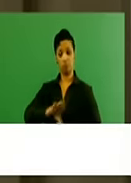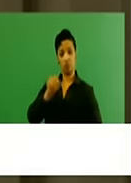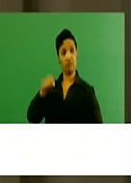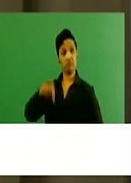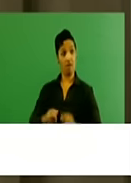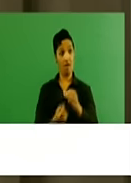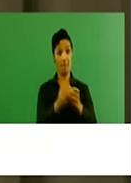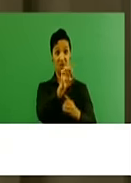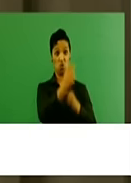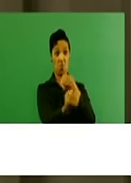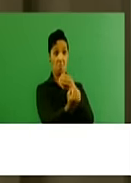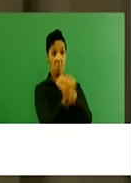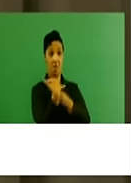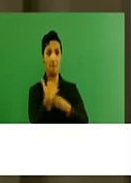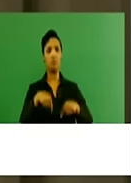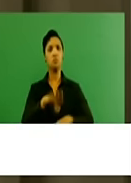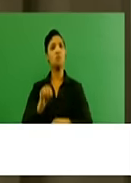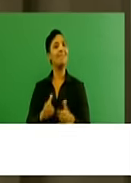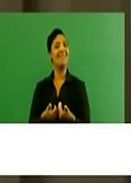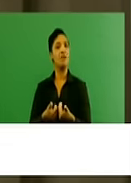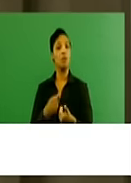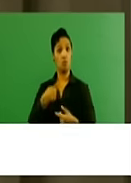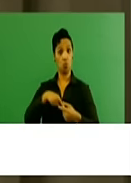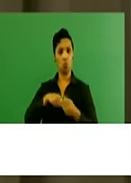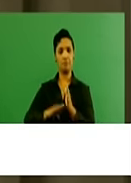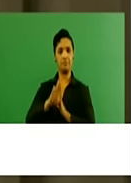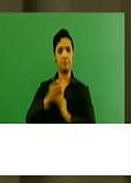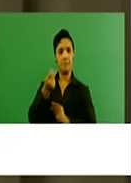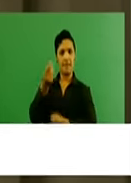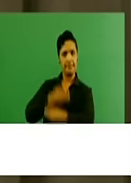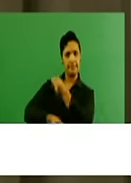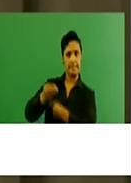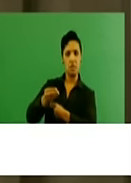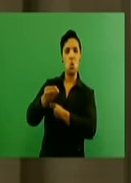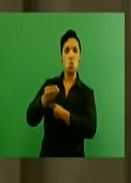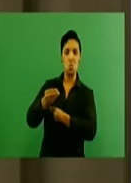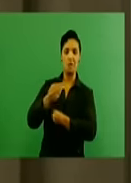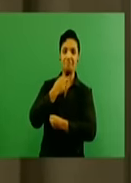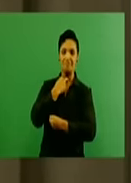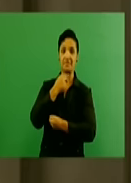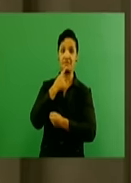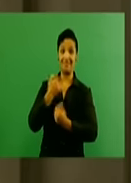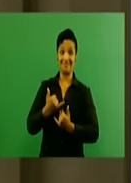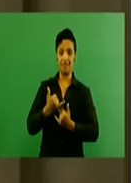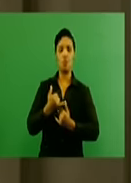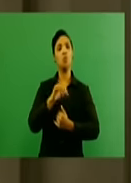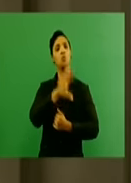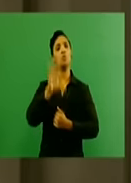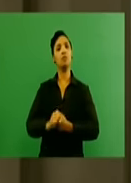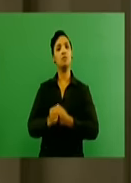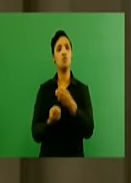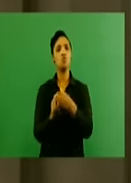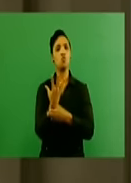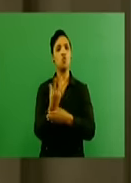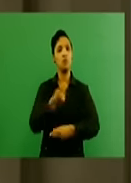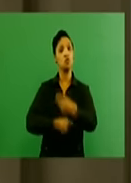financial markets, particularly the exchange rate, the direct short-term impact on the South African growth and